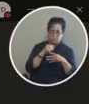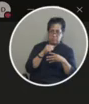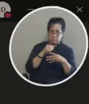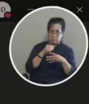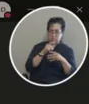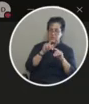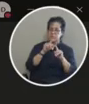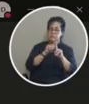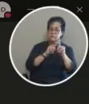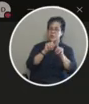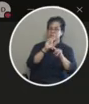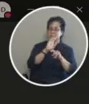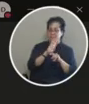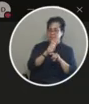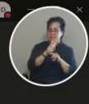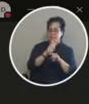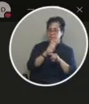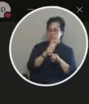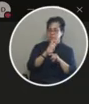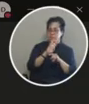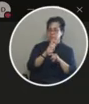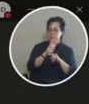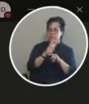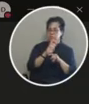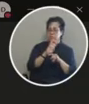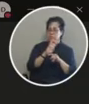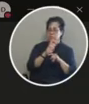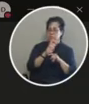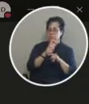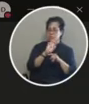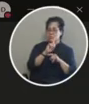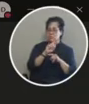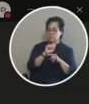Please hit *6 to unmute your microphone. Mr. Dayu, are you there?